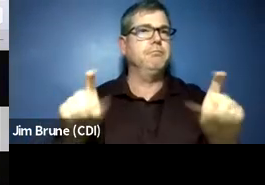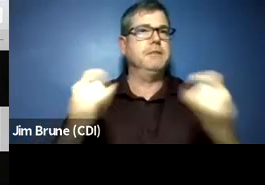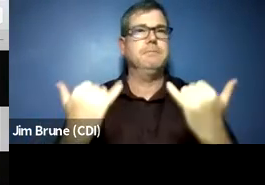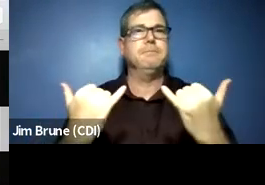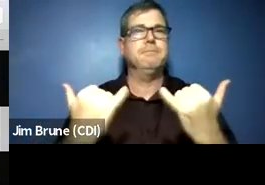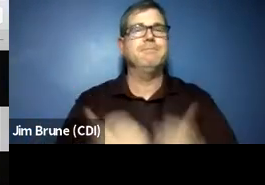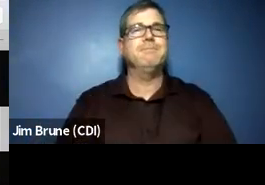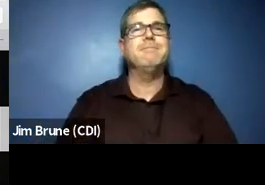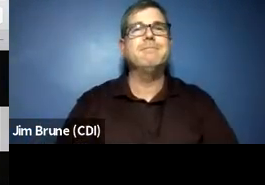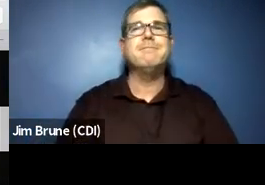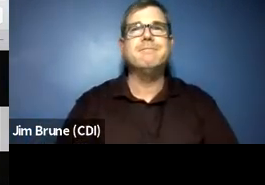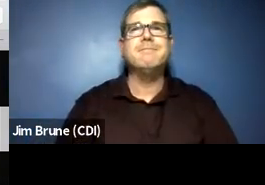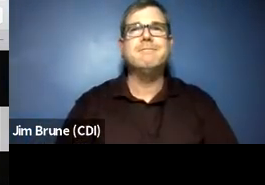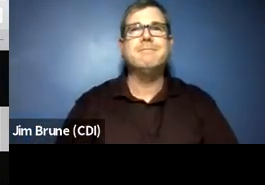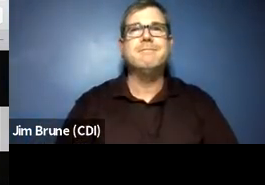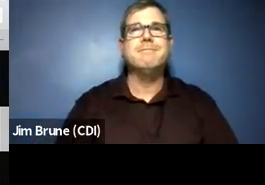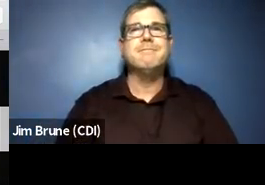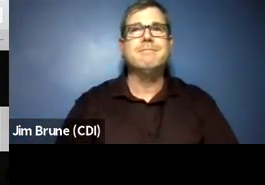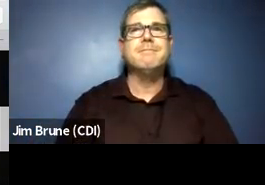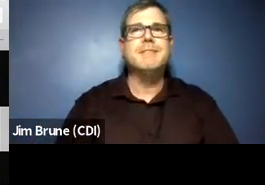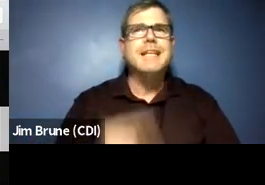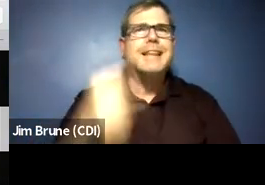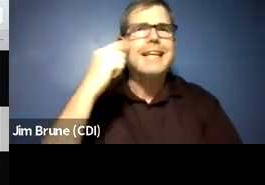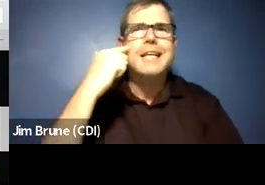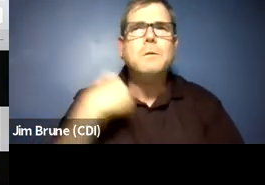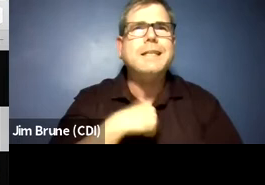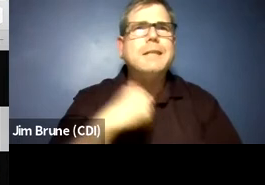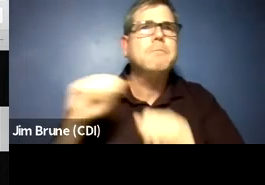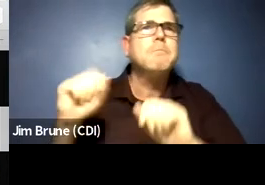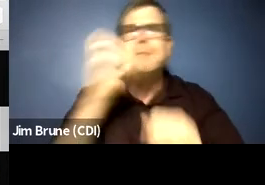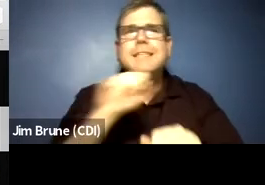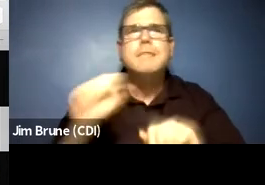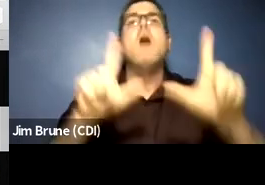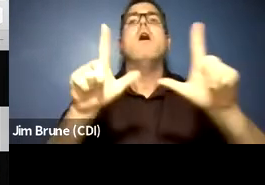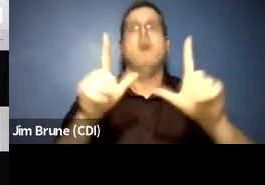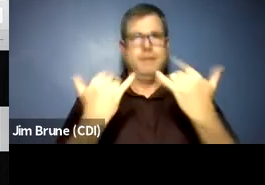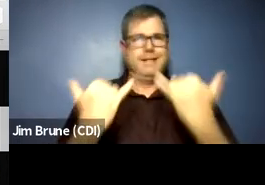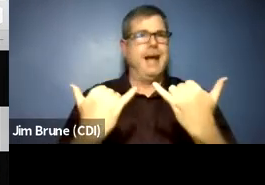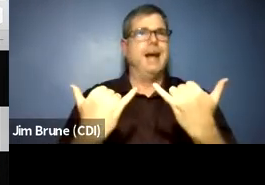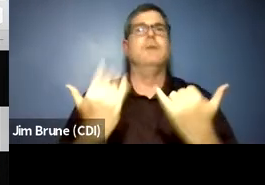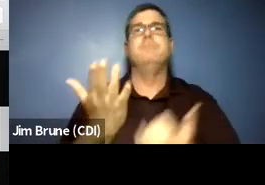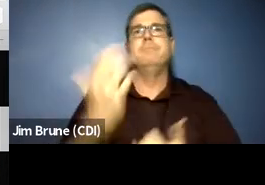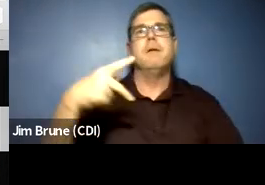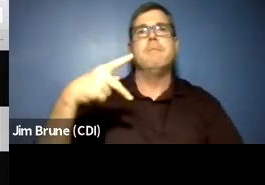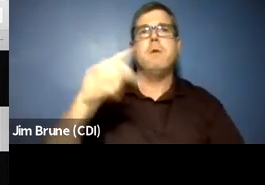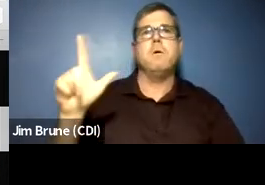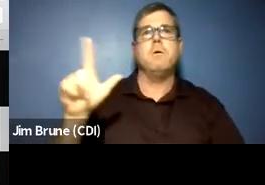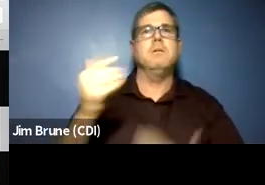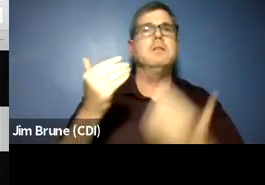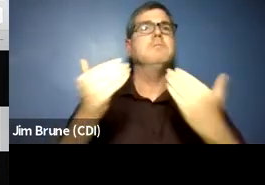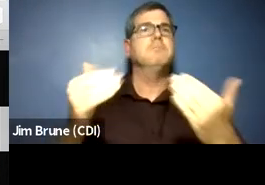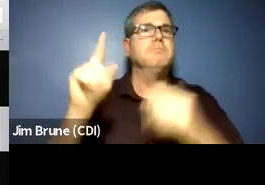I think we're missing that slide, but here, I'm going to ask a question. Here we go. Okay.